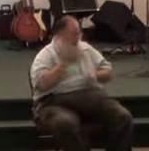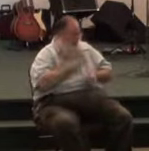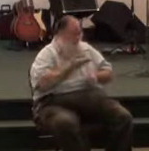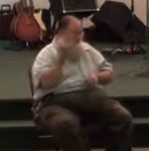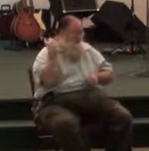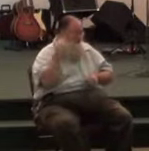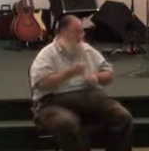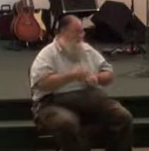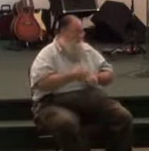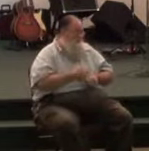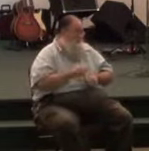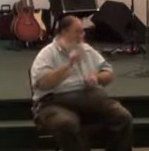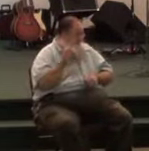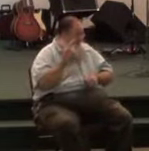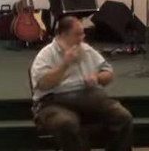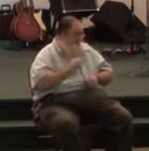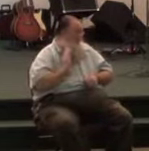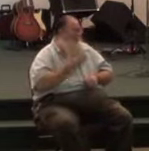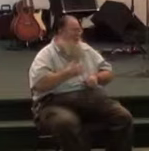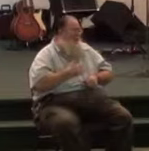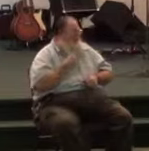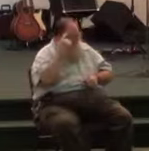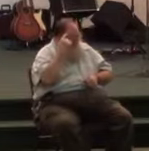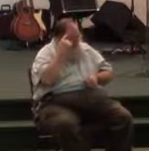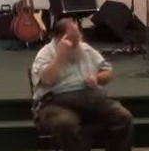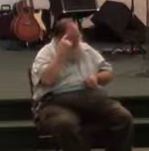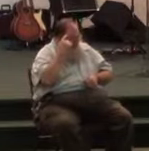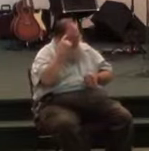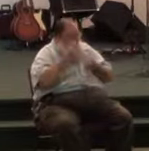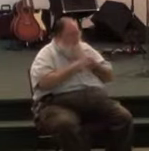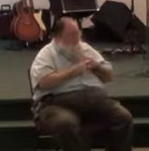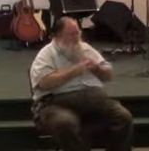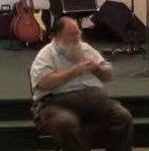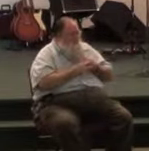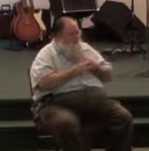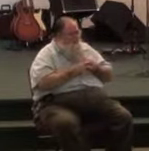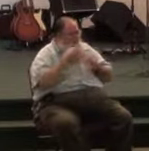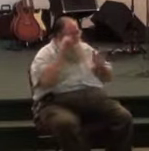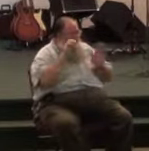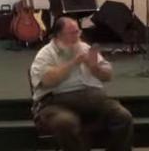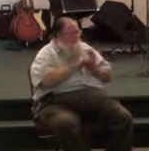that? Our mind stores images up all the time.